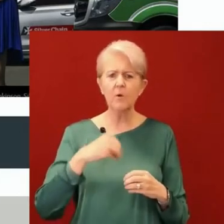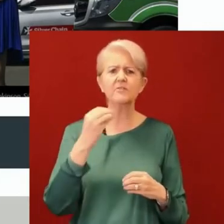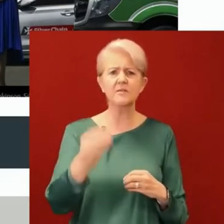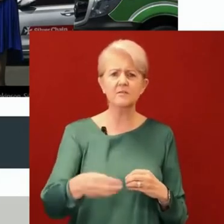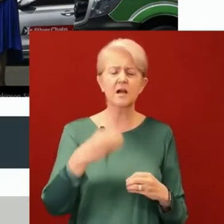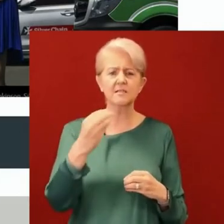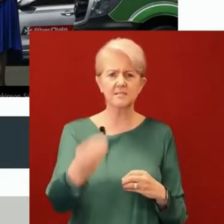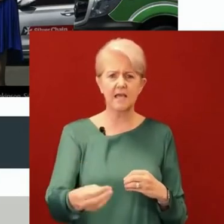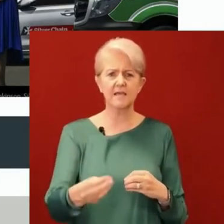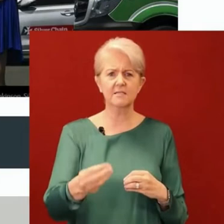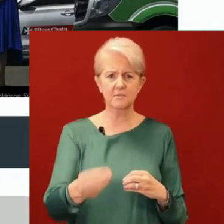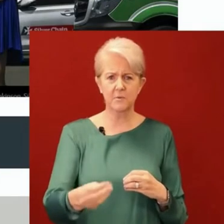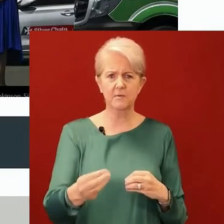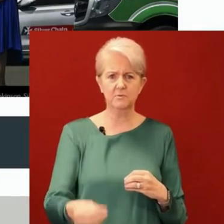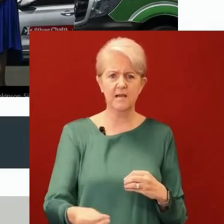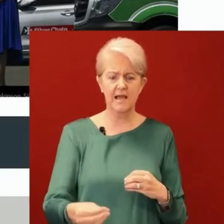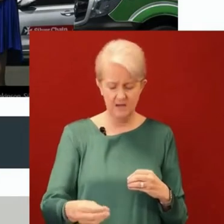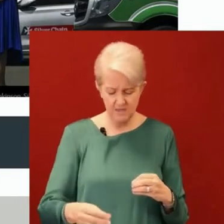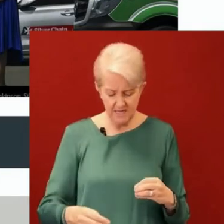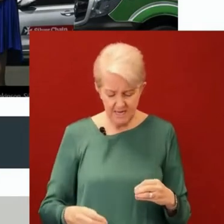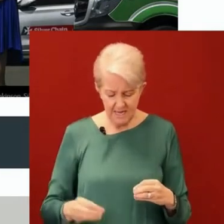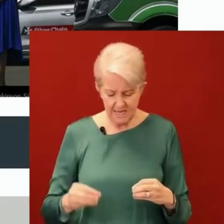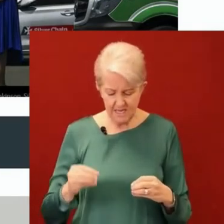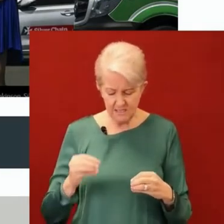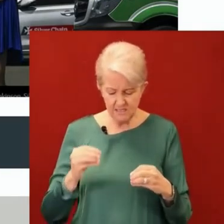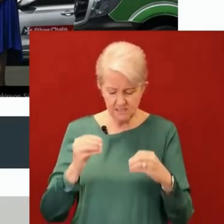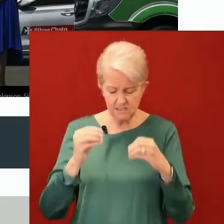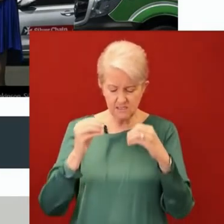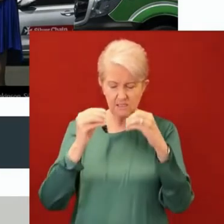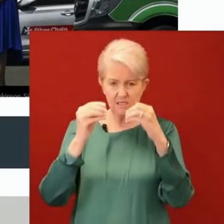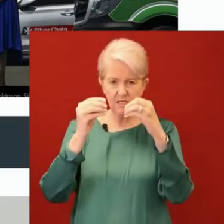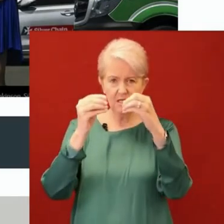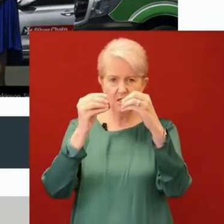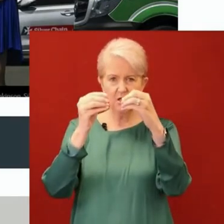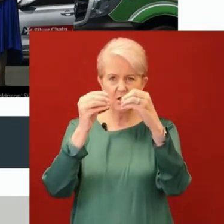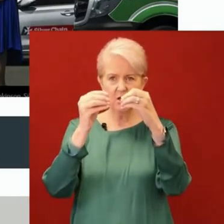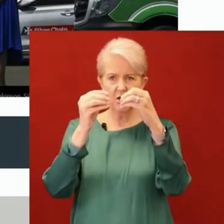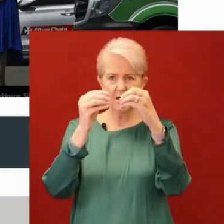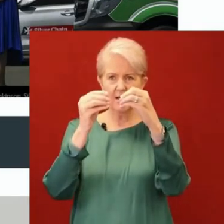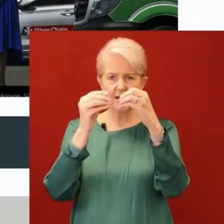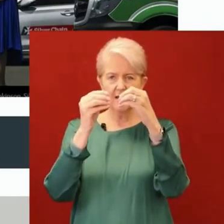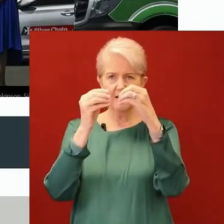But the one thing that I say to people now is